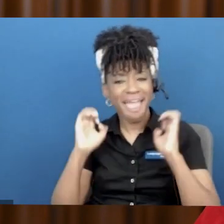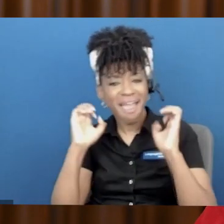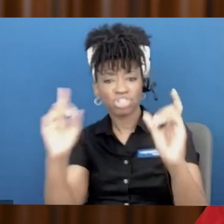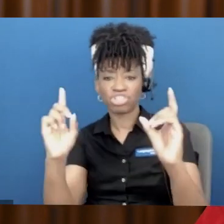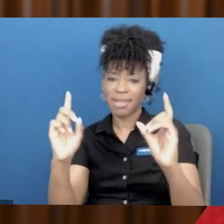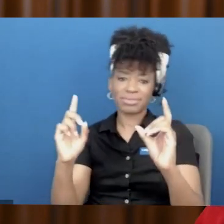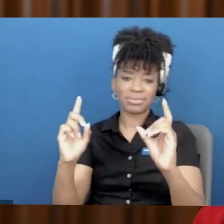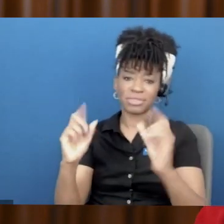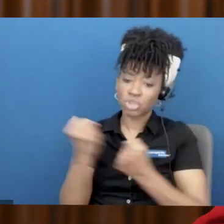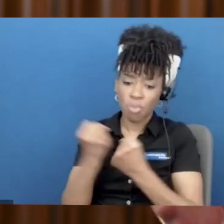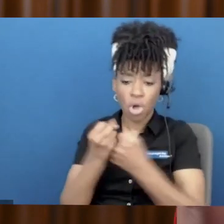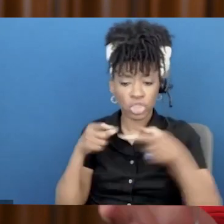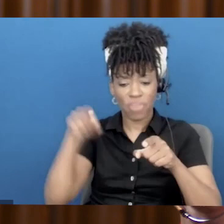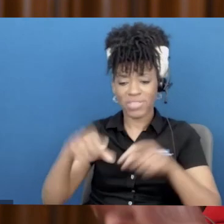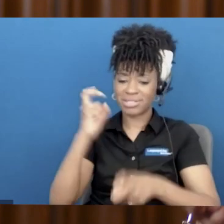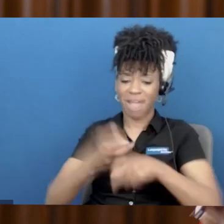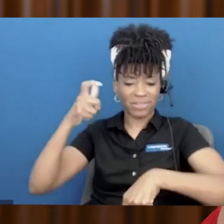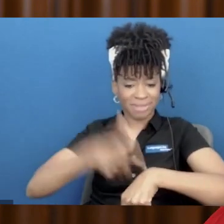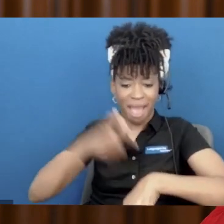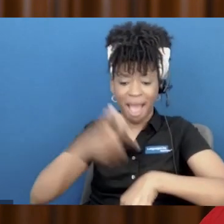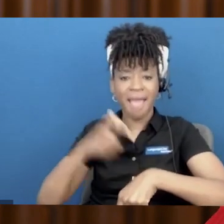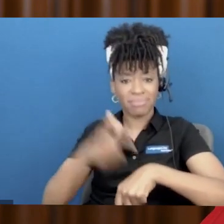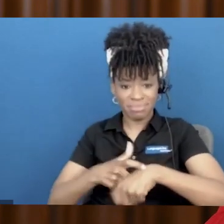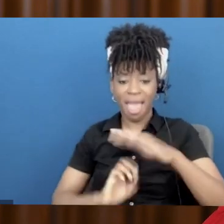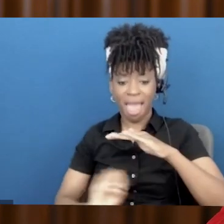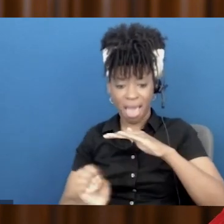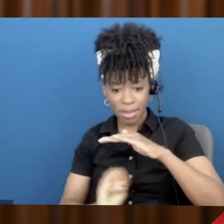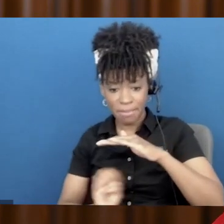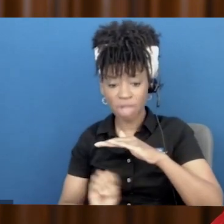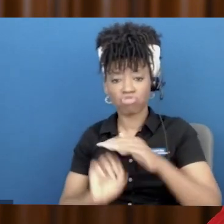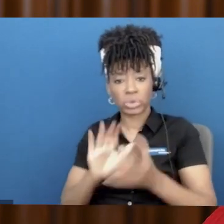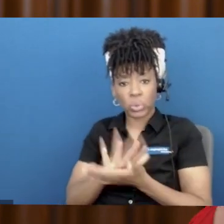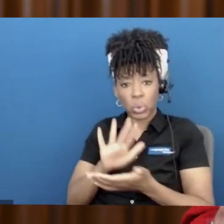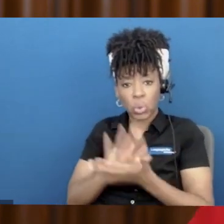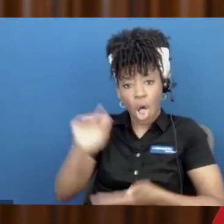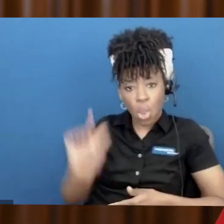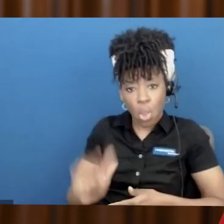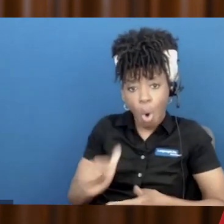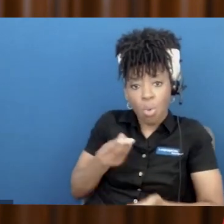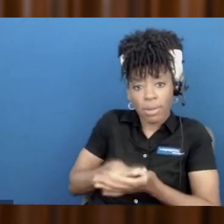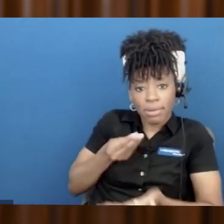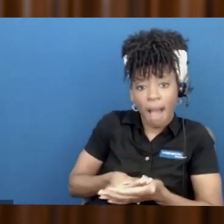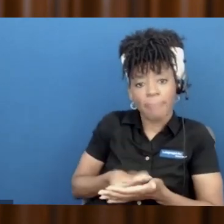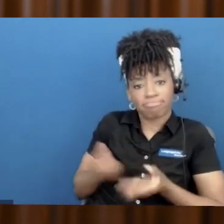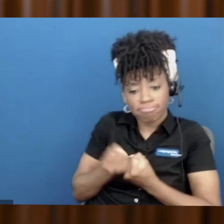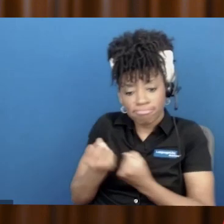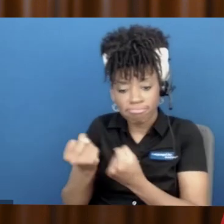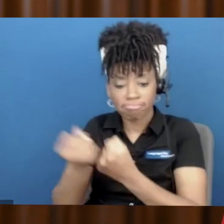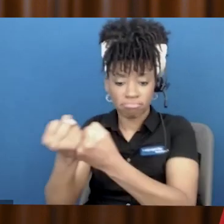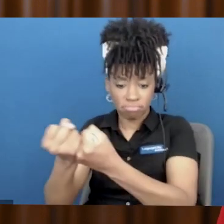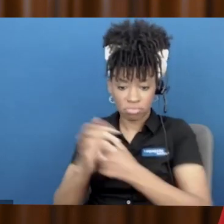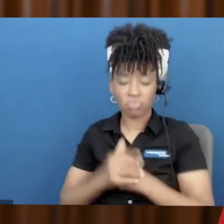time. It takes all hands on deck to tackle these problems, and I meet weekly with community